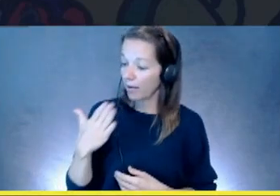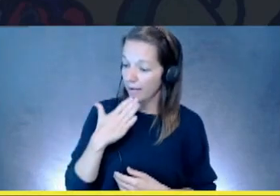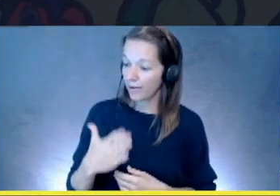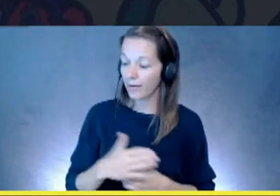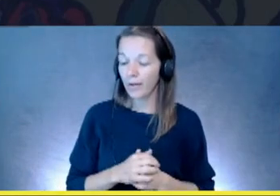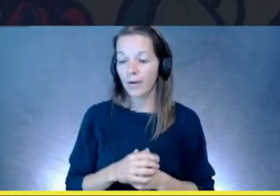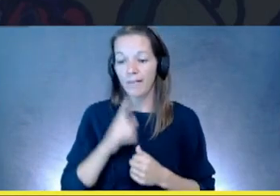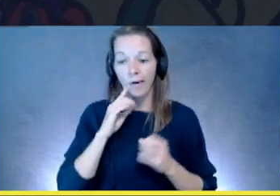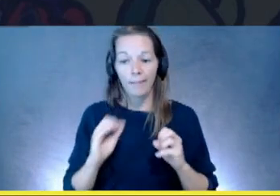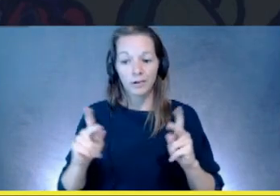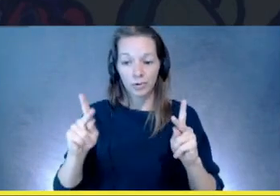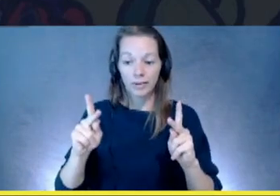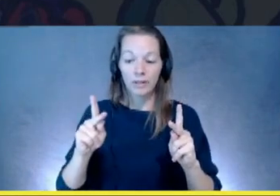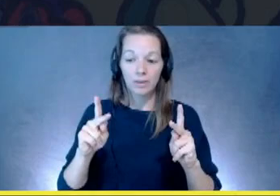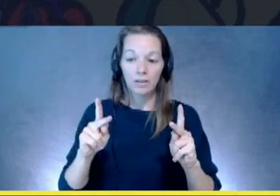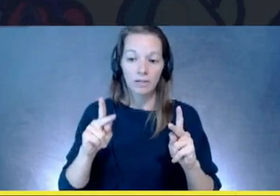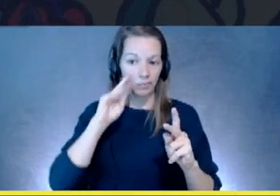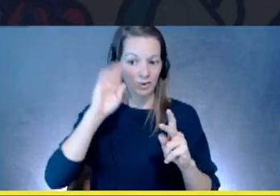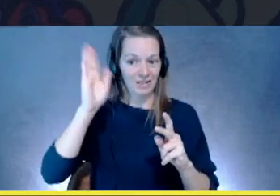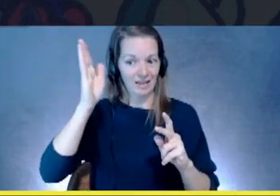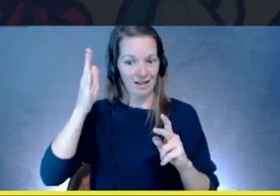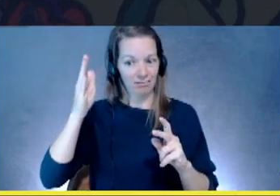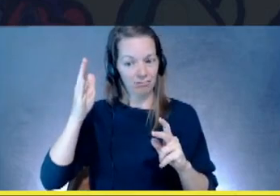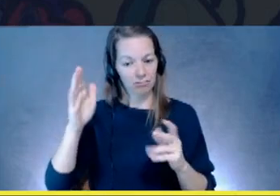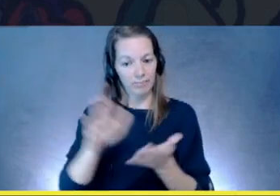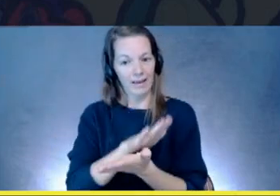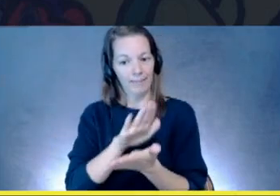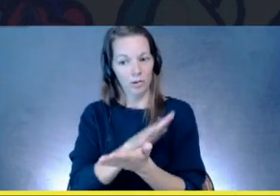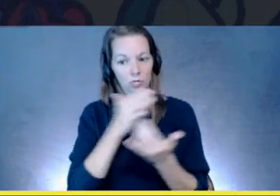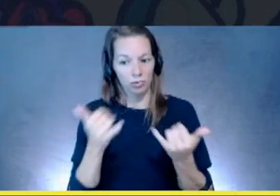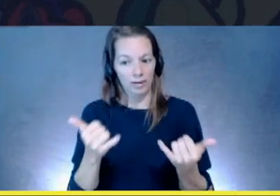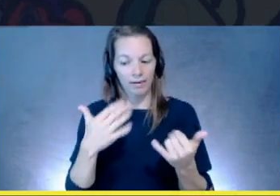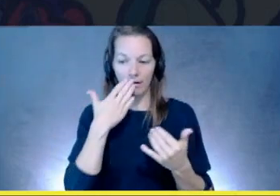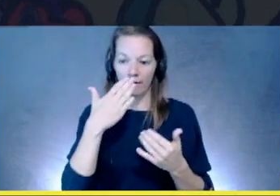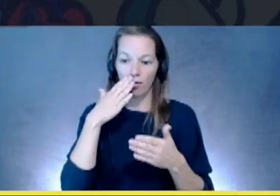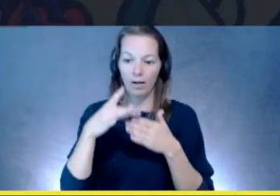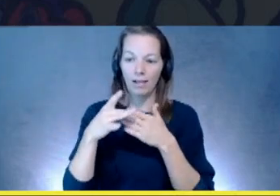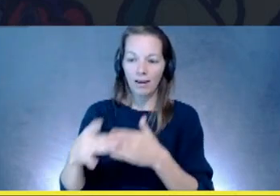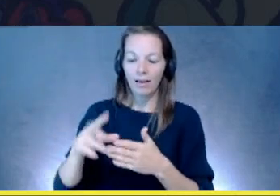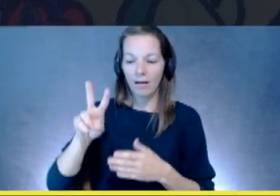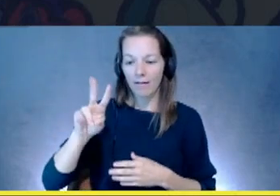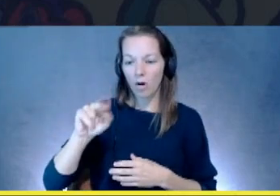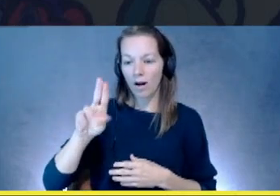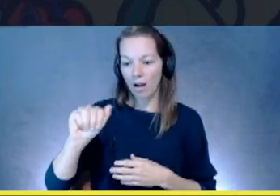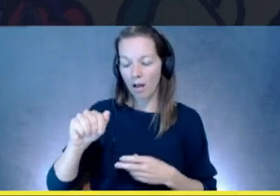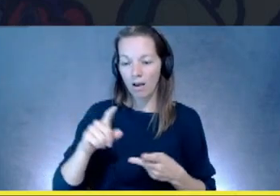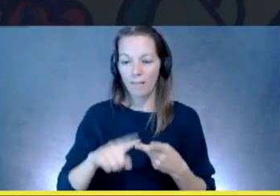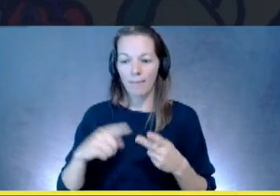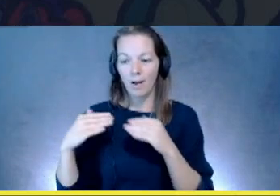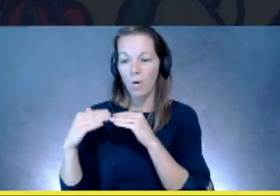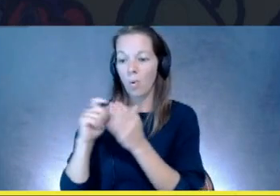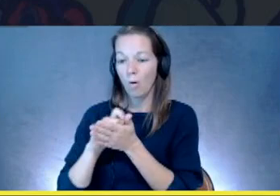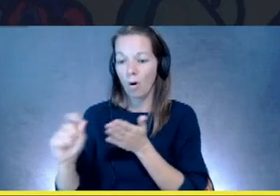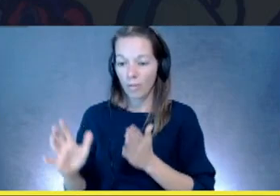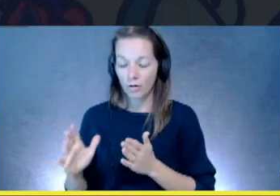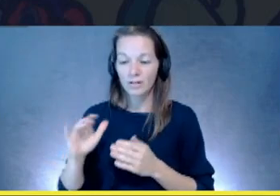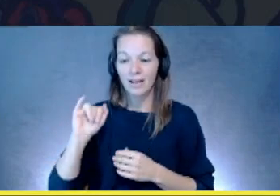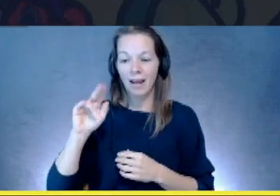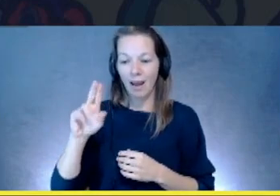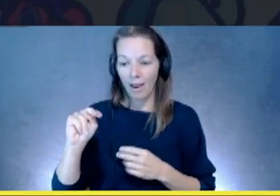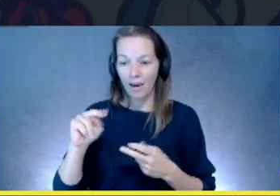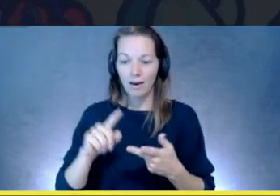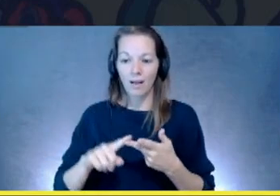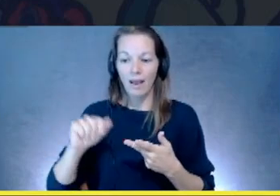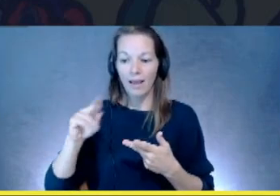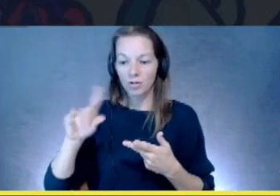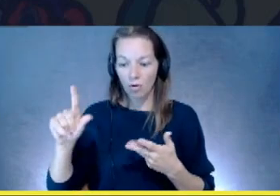to present our paper today. And thank you to our lead author, Monica Mitra, and my fellow co-authors, Ian Mara, Angel Miles, and